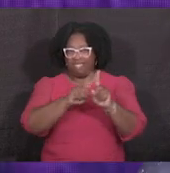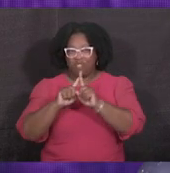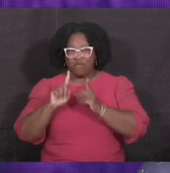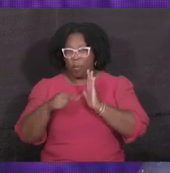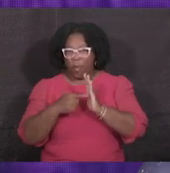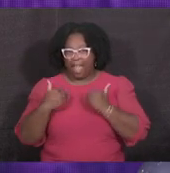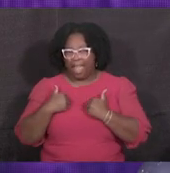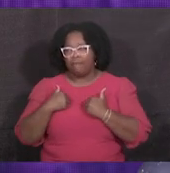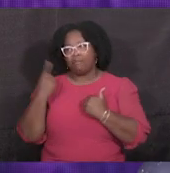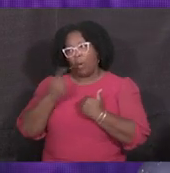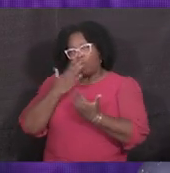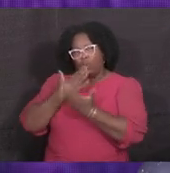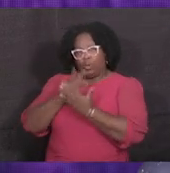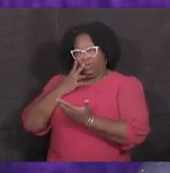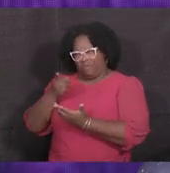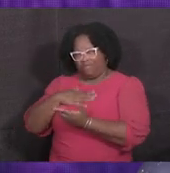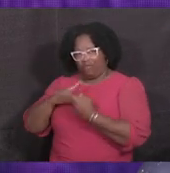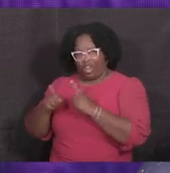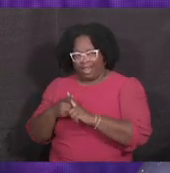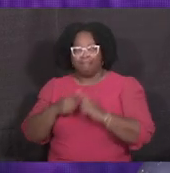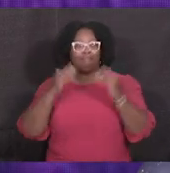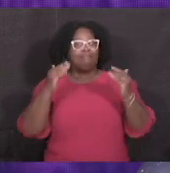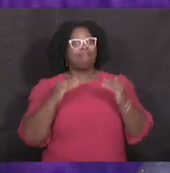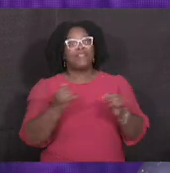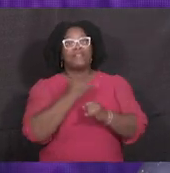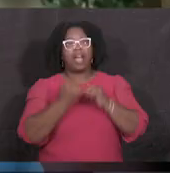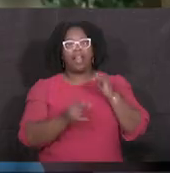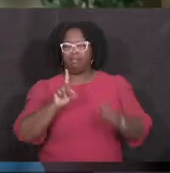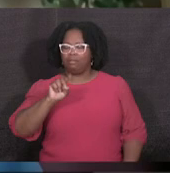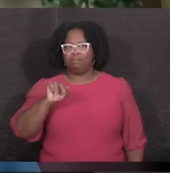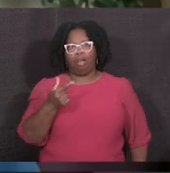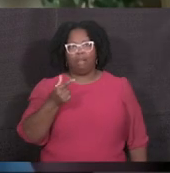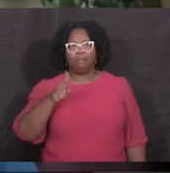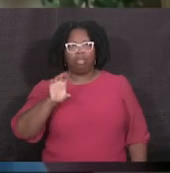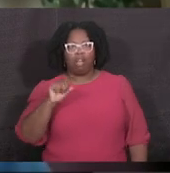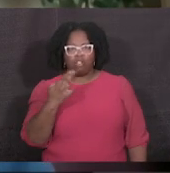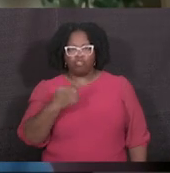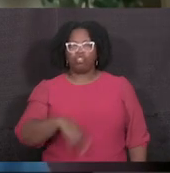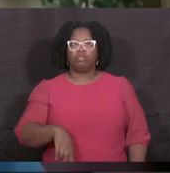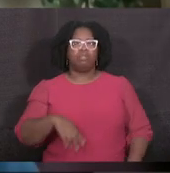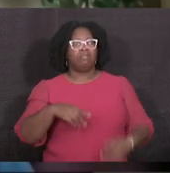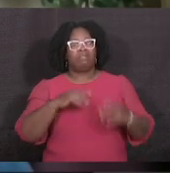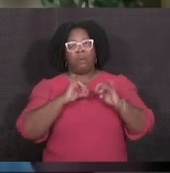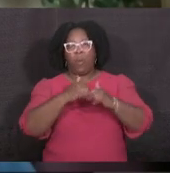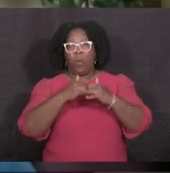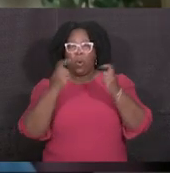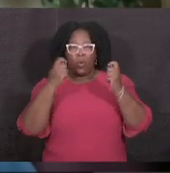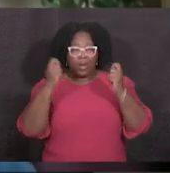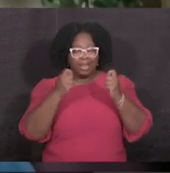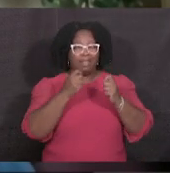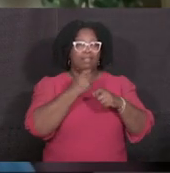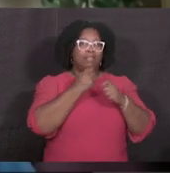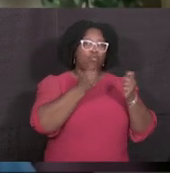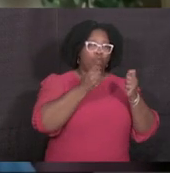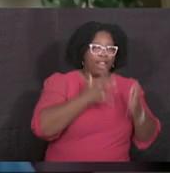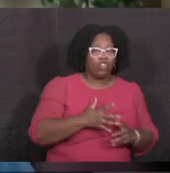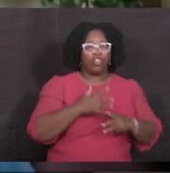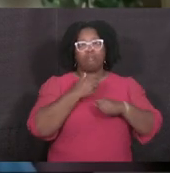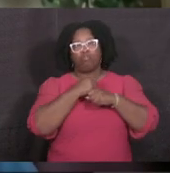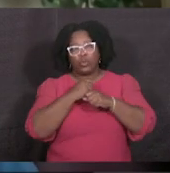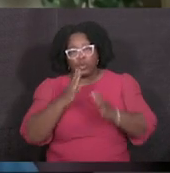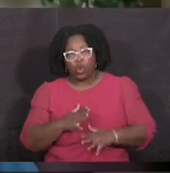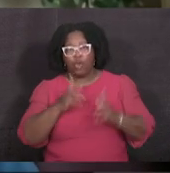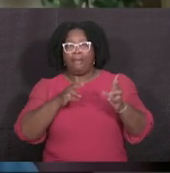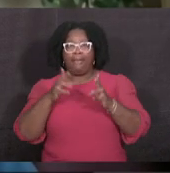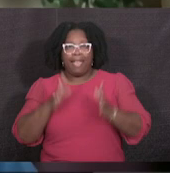finally here, we have Doug Blush. He's an award-winning director, producer, editor, writer, and cinematographer, whose work